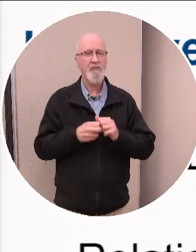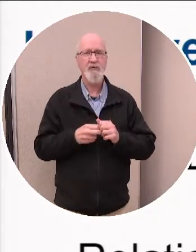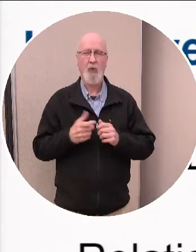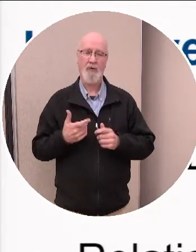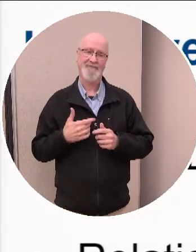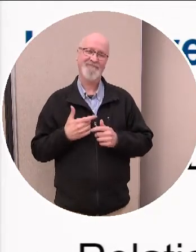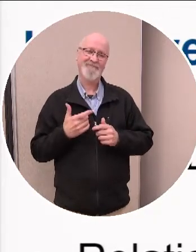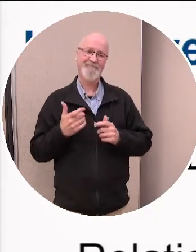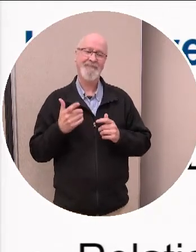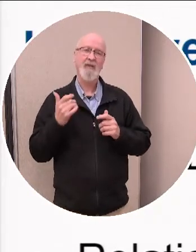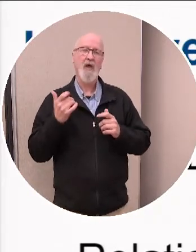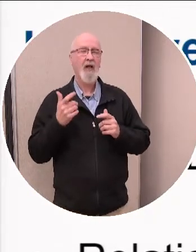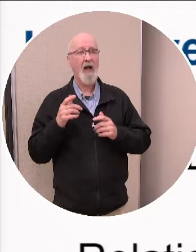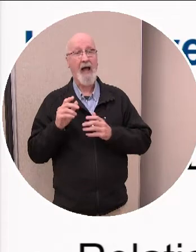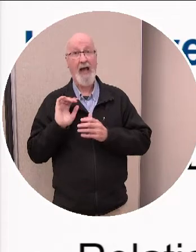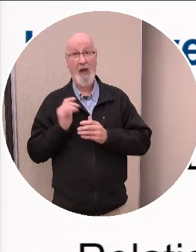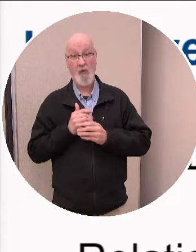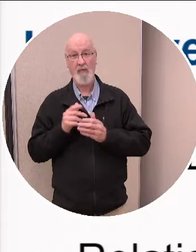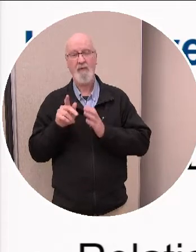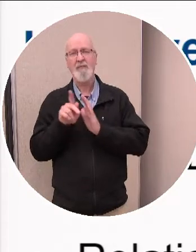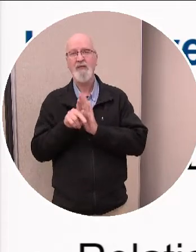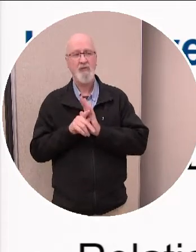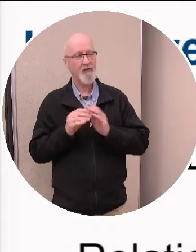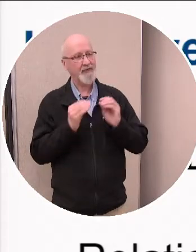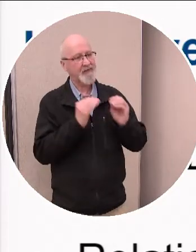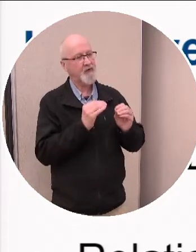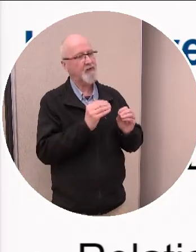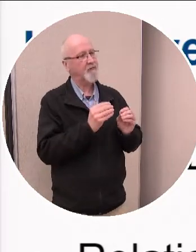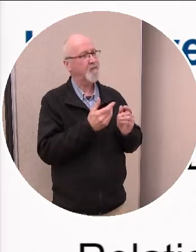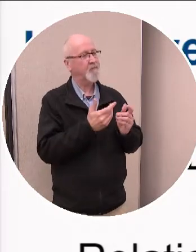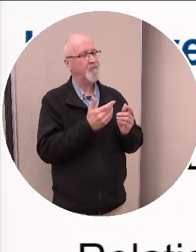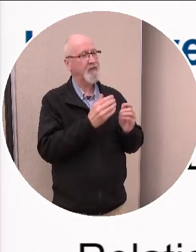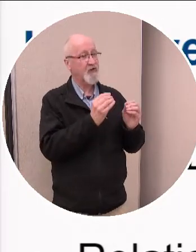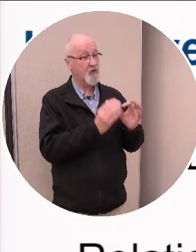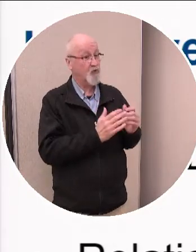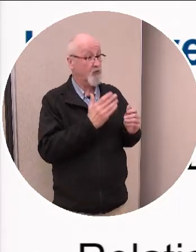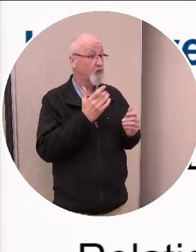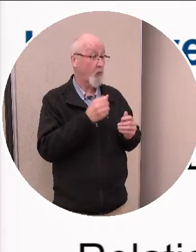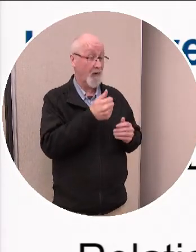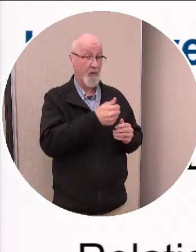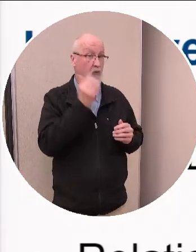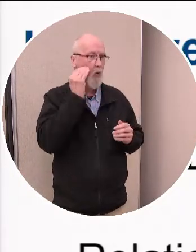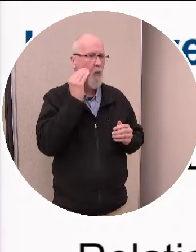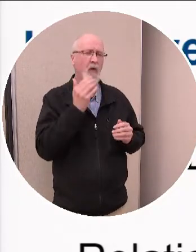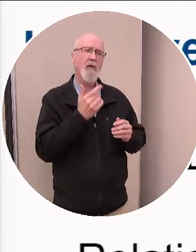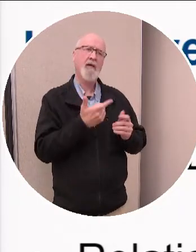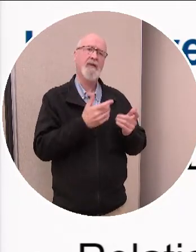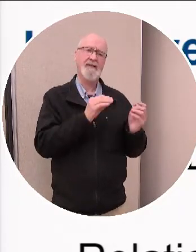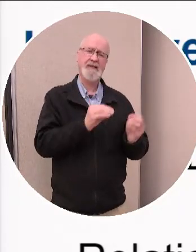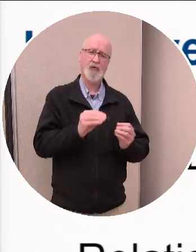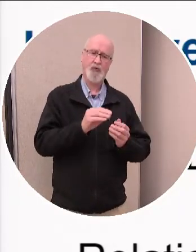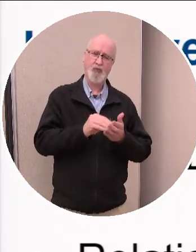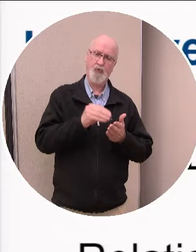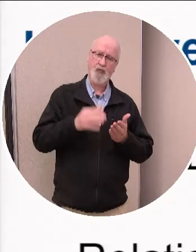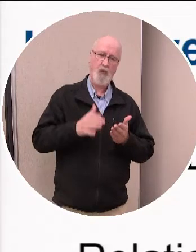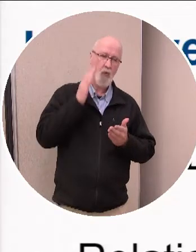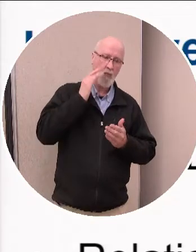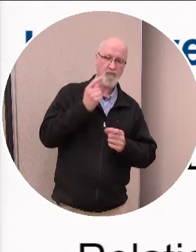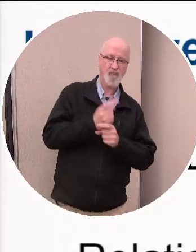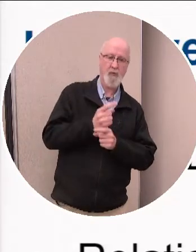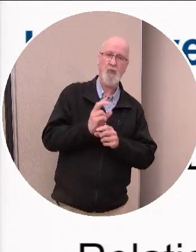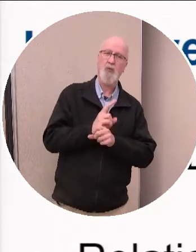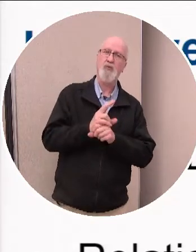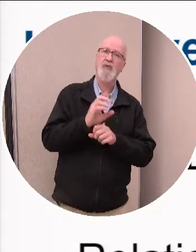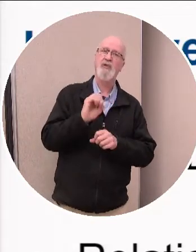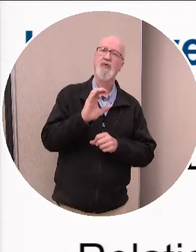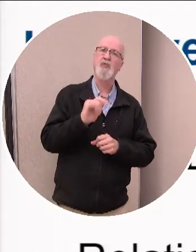age-appropriate internet and social media safety lesson plans. These plans are designed to ensure students receive a foundational level of instruction on